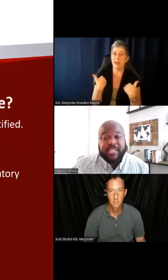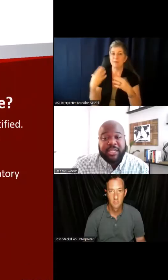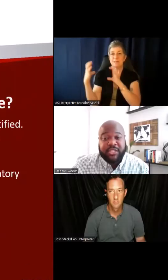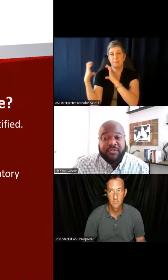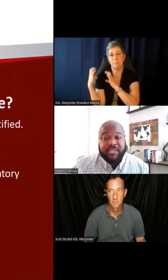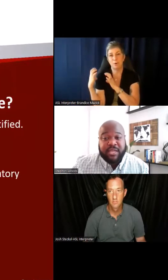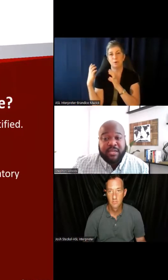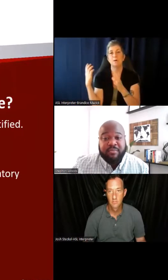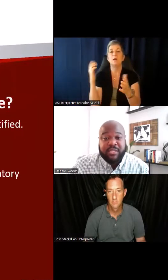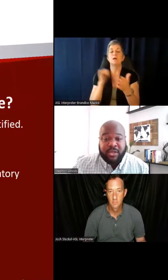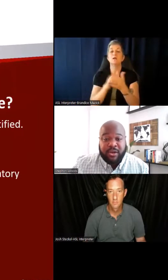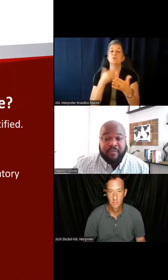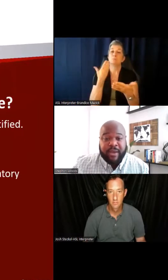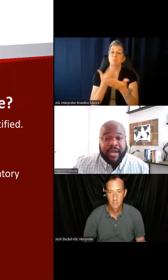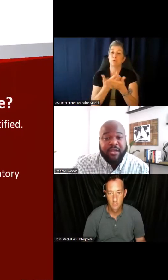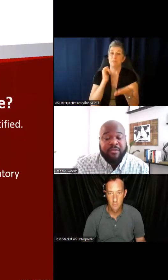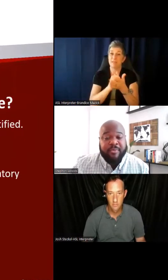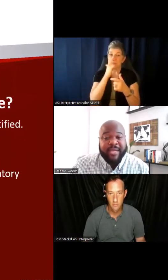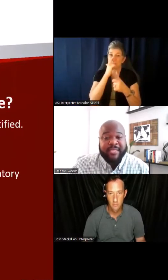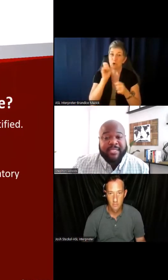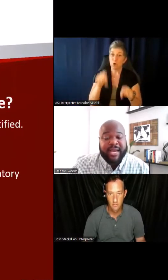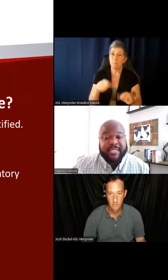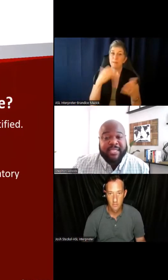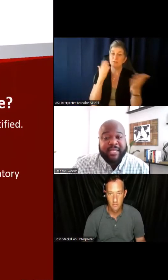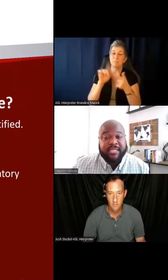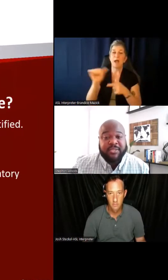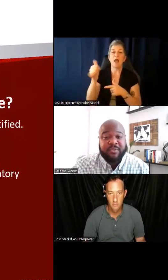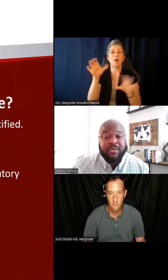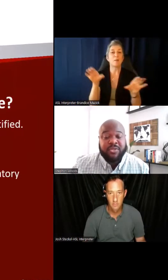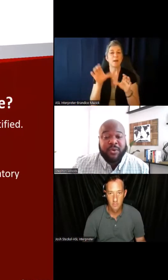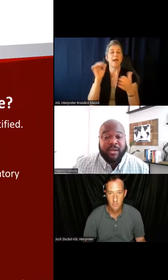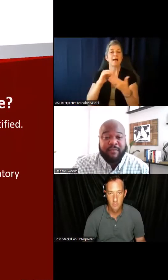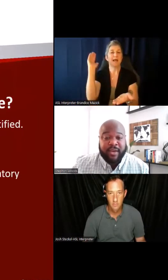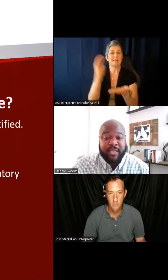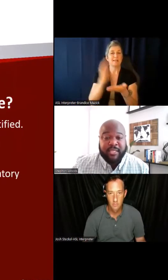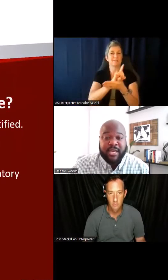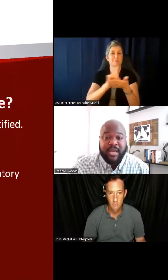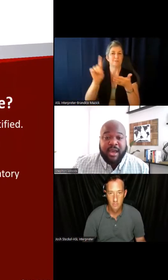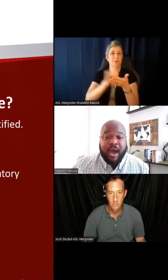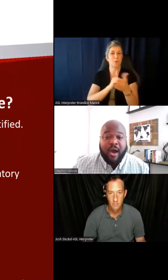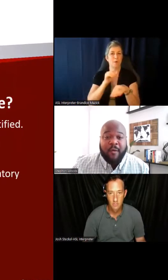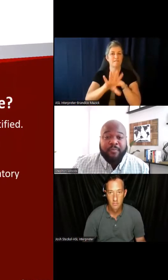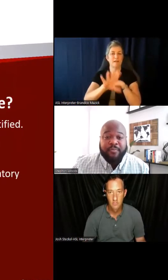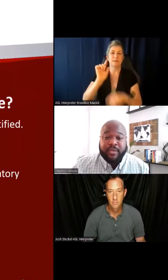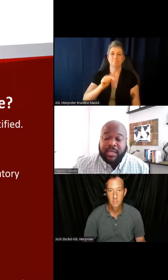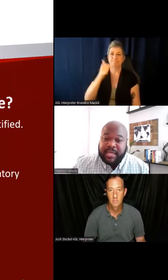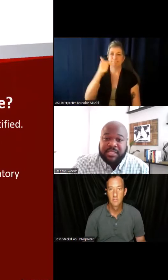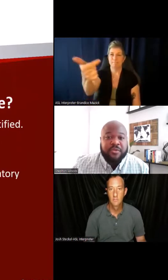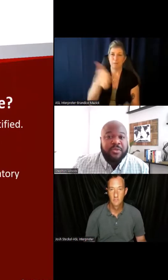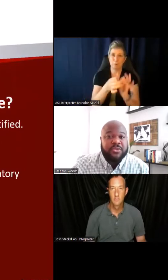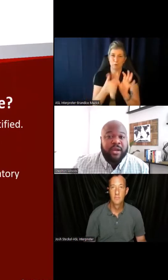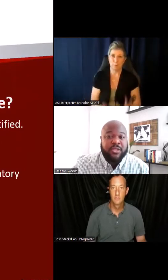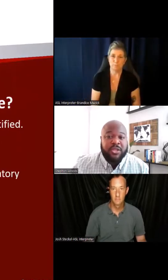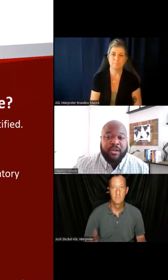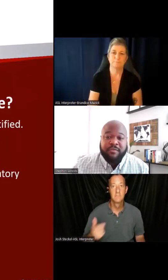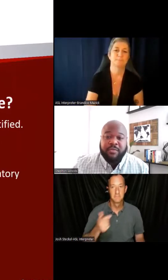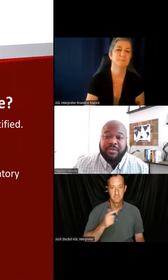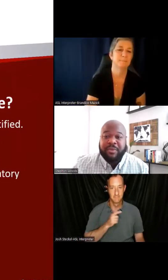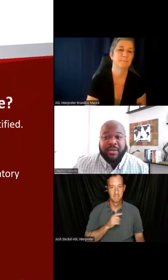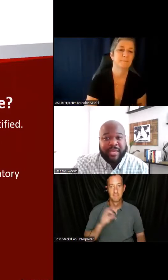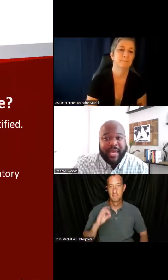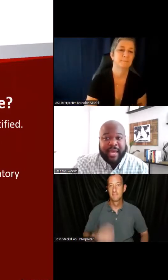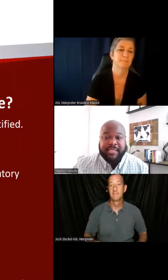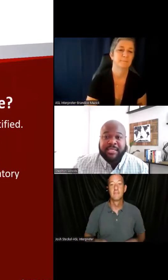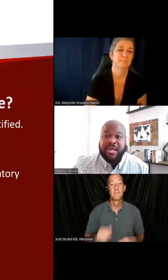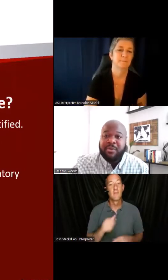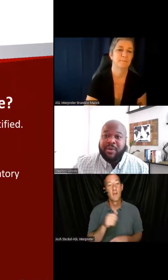that such interest could be served by another practice that has a less discriminatory effect. Less discriminatory alternatives will